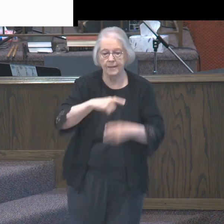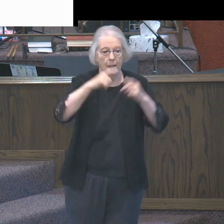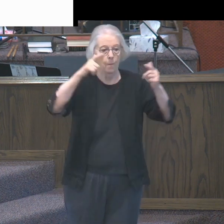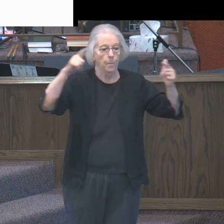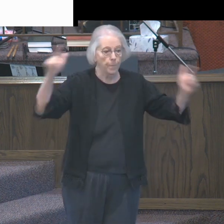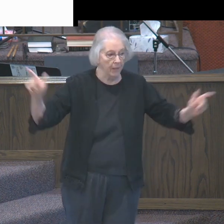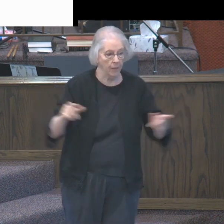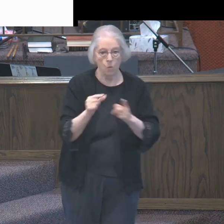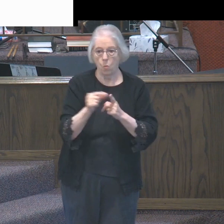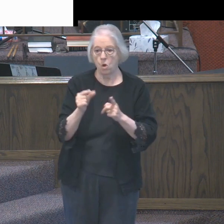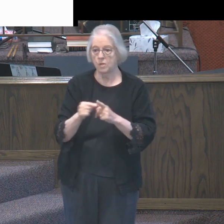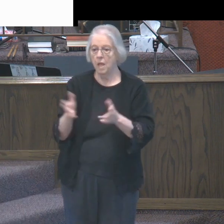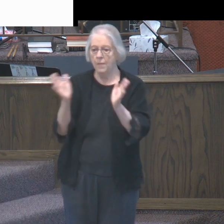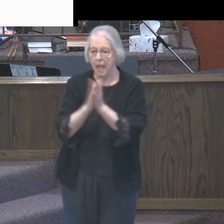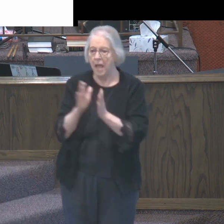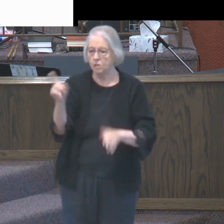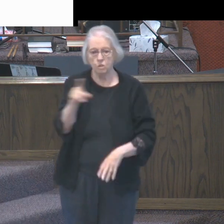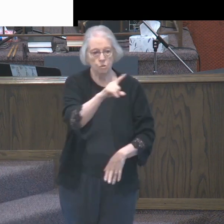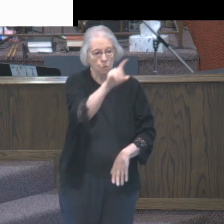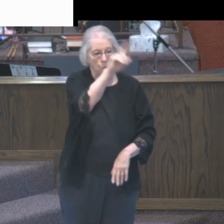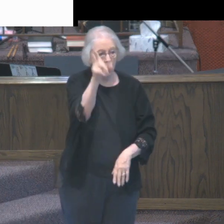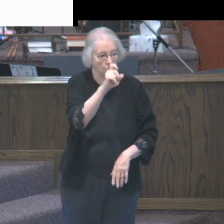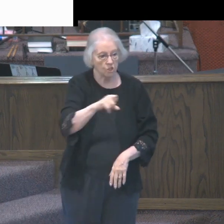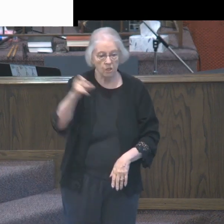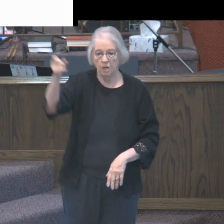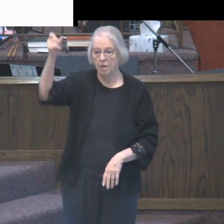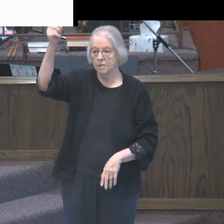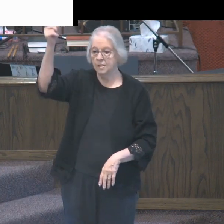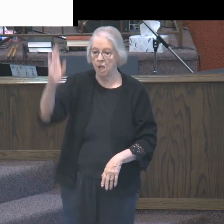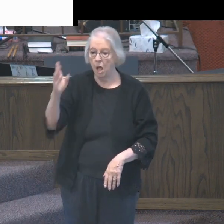them, it's not because it's scholarly, it's because I read it somewhere, okay?